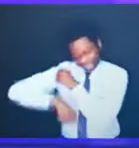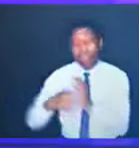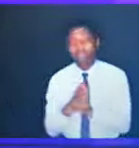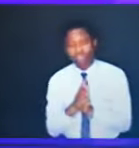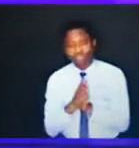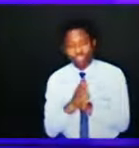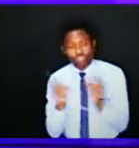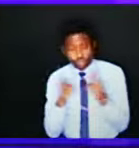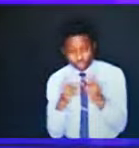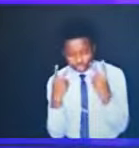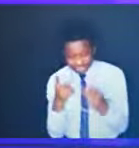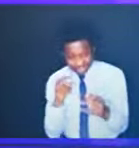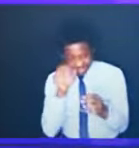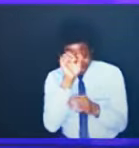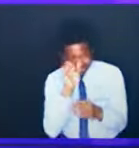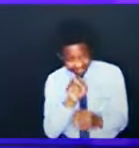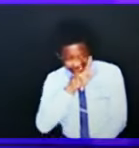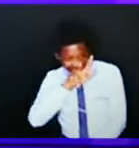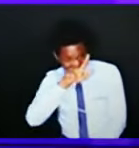from 34,